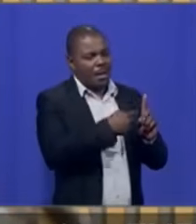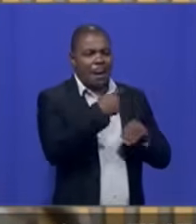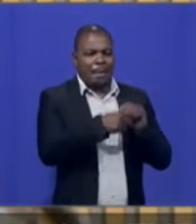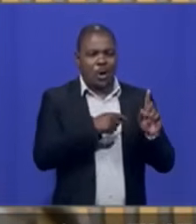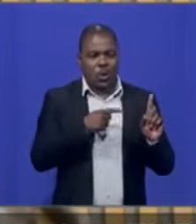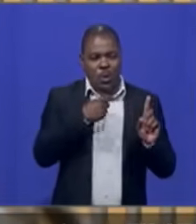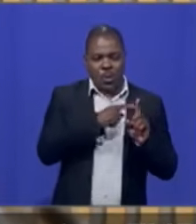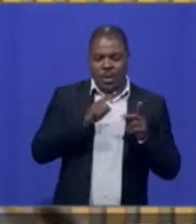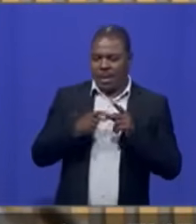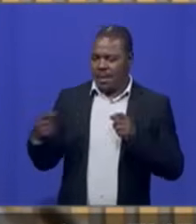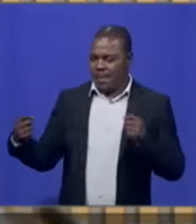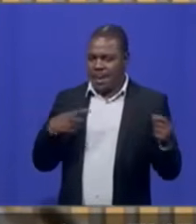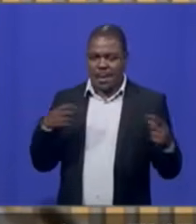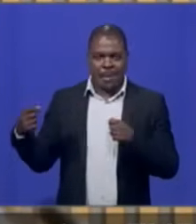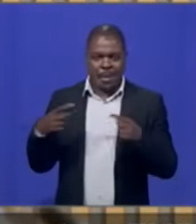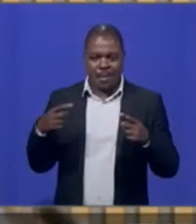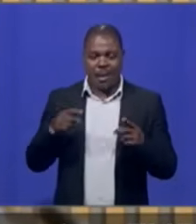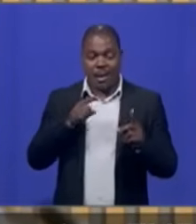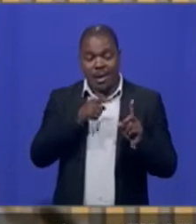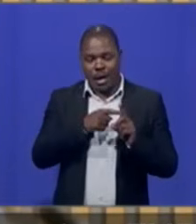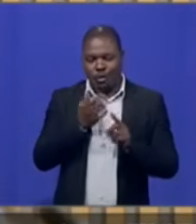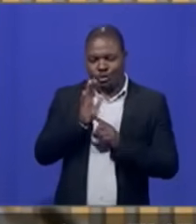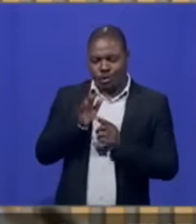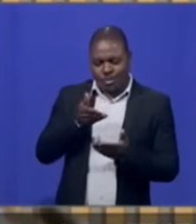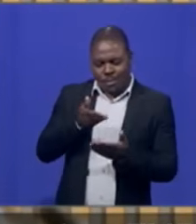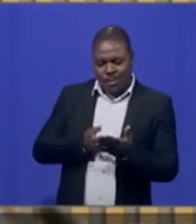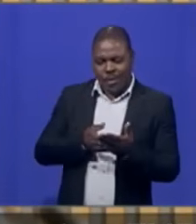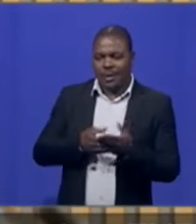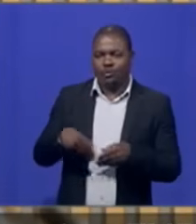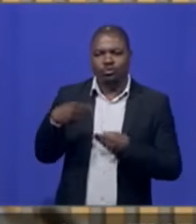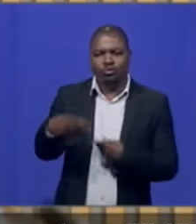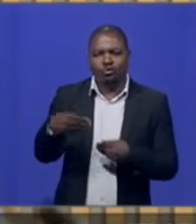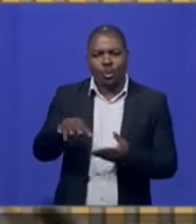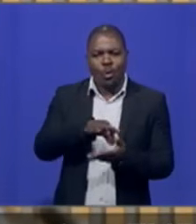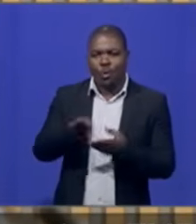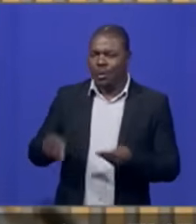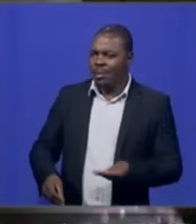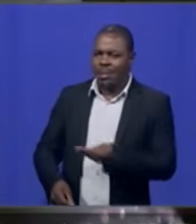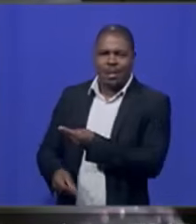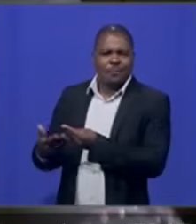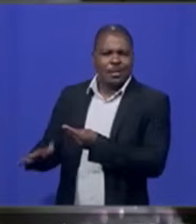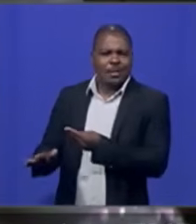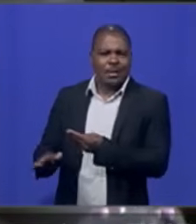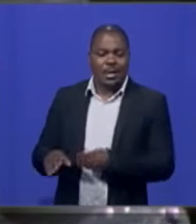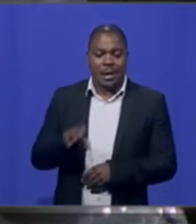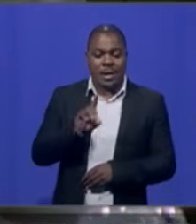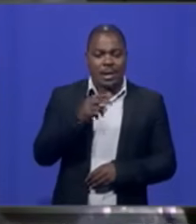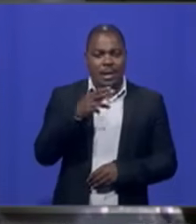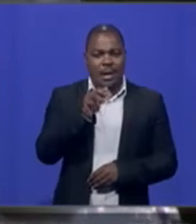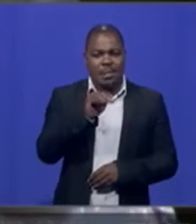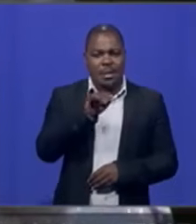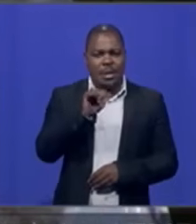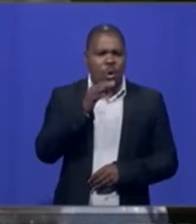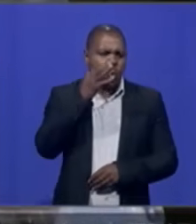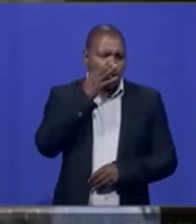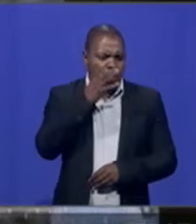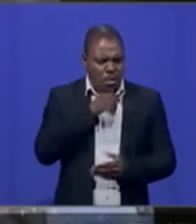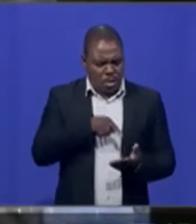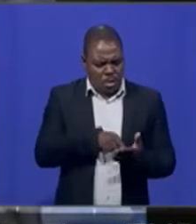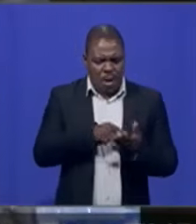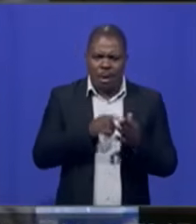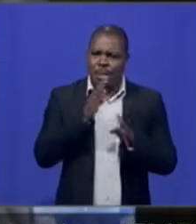Nkosi mo ho bonalang a ile a fa Nkosi ditokomane tsa dithendara. Dlamini o re ditokomane tseo ho ne ho sena sephiri ka